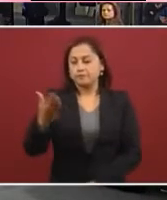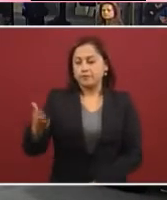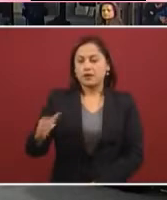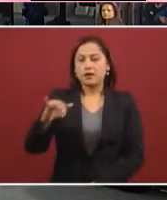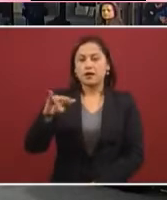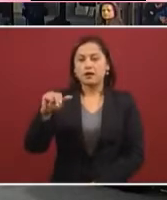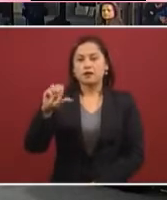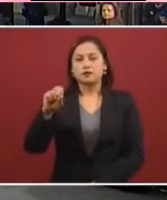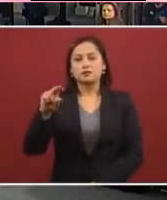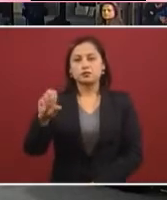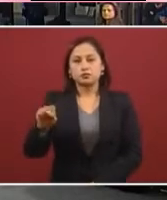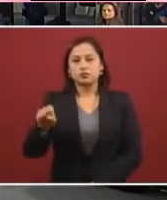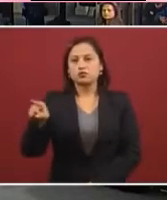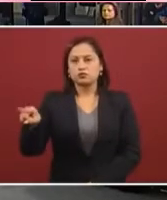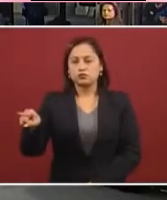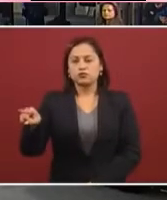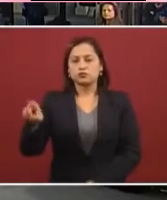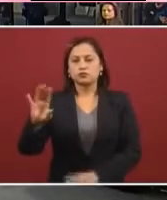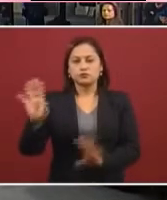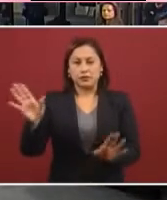That's two.